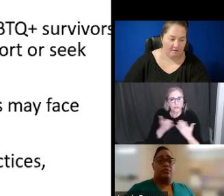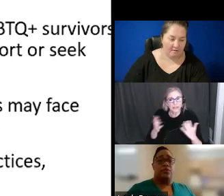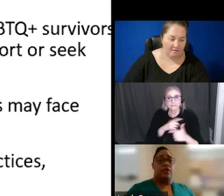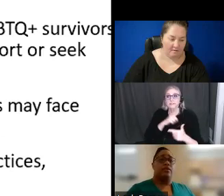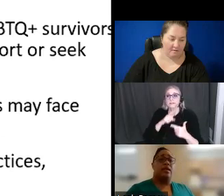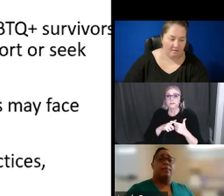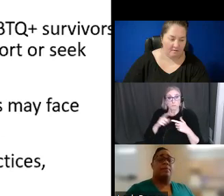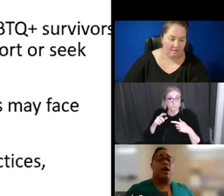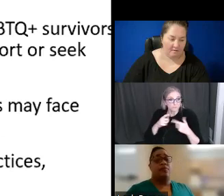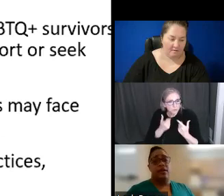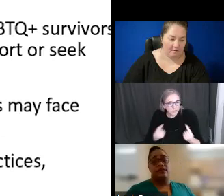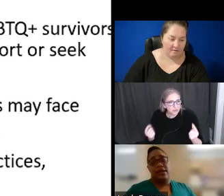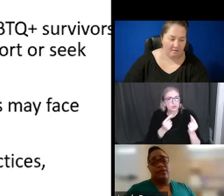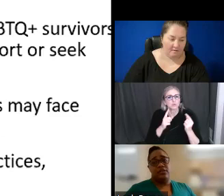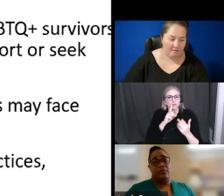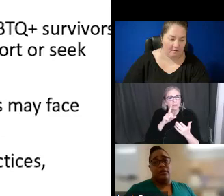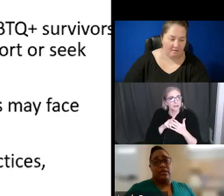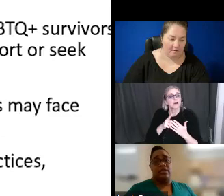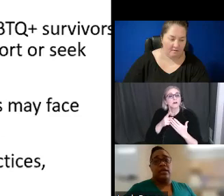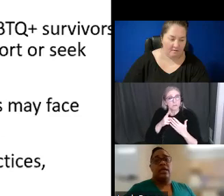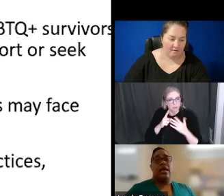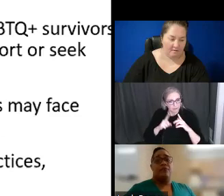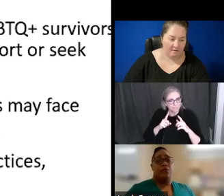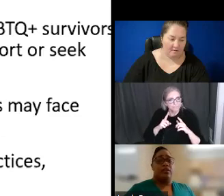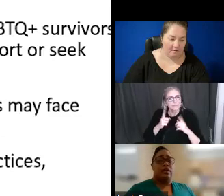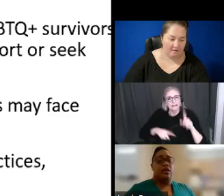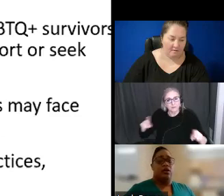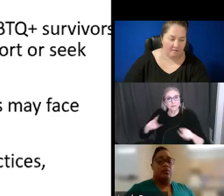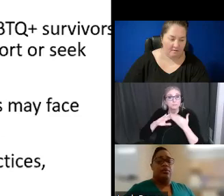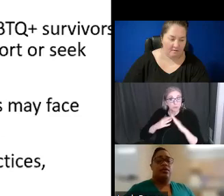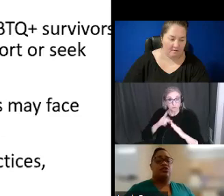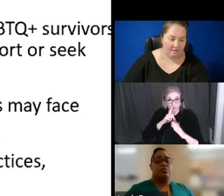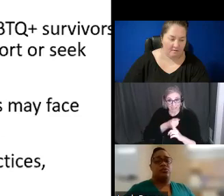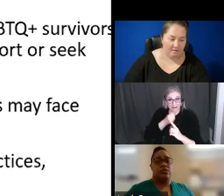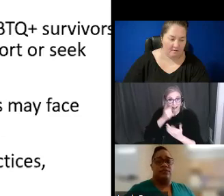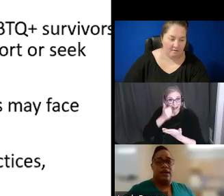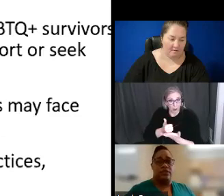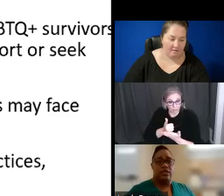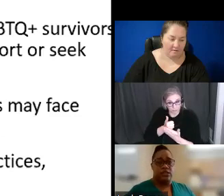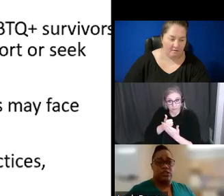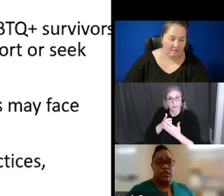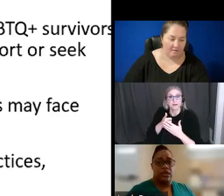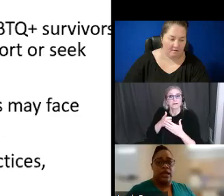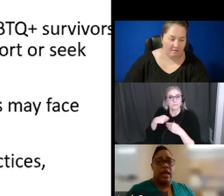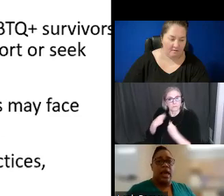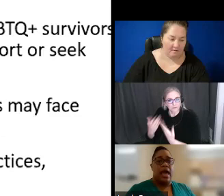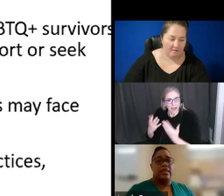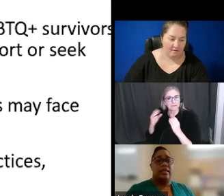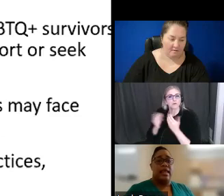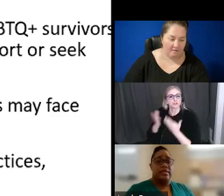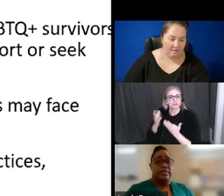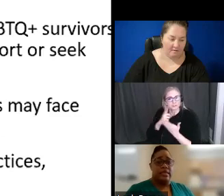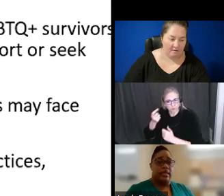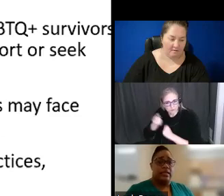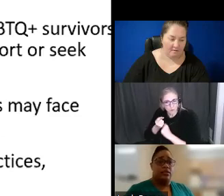community support, the empowerment of diverse communities that really can help contribute to a survivor's healing journey. And